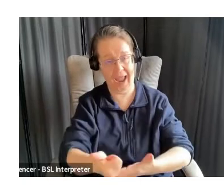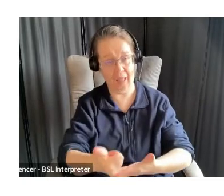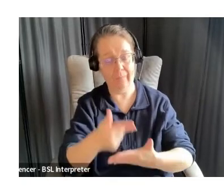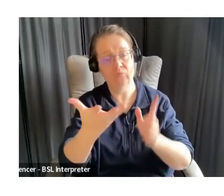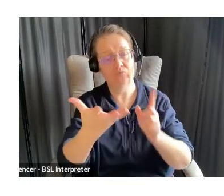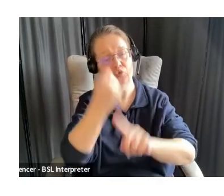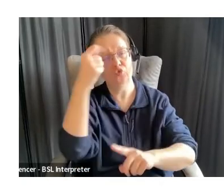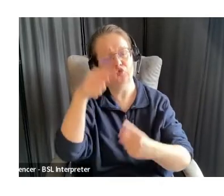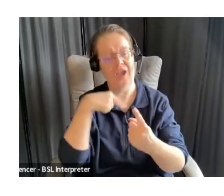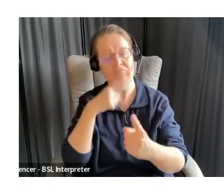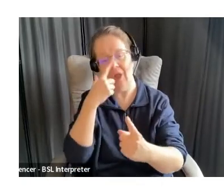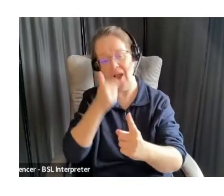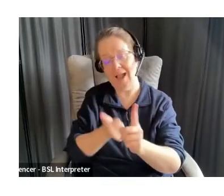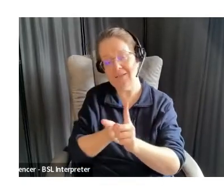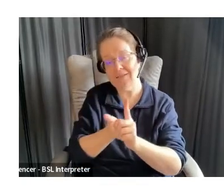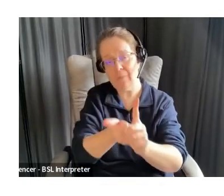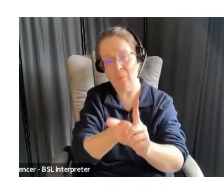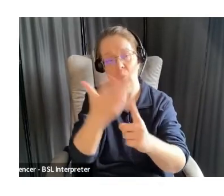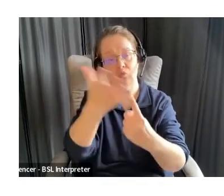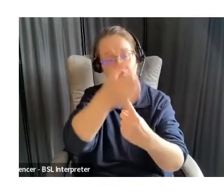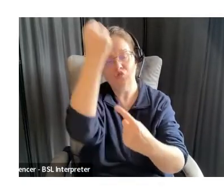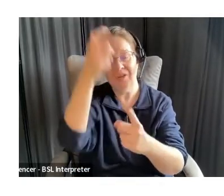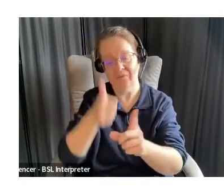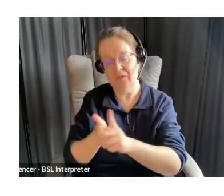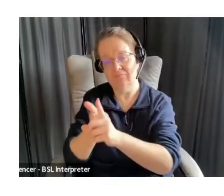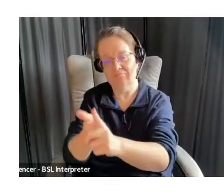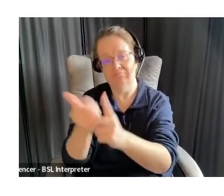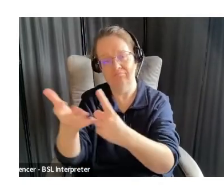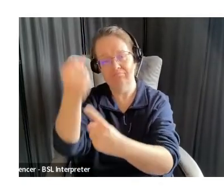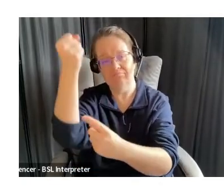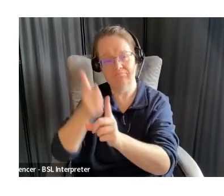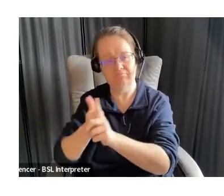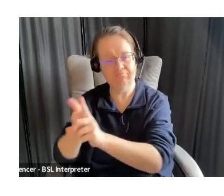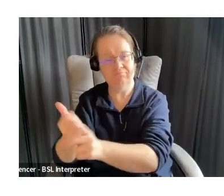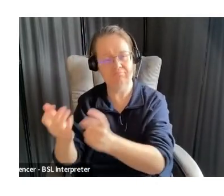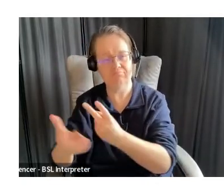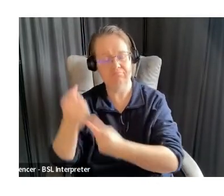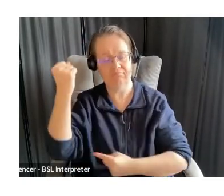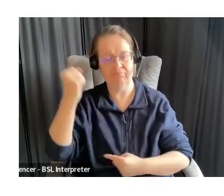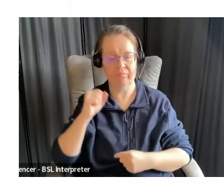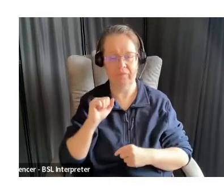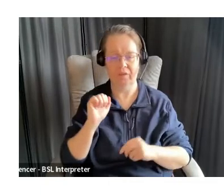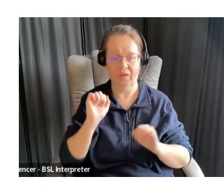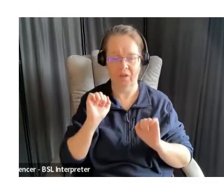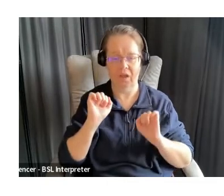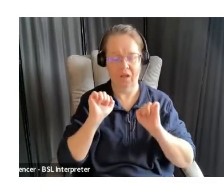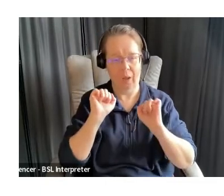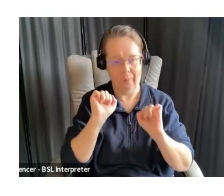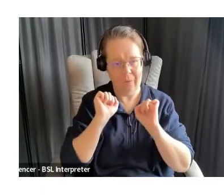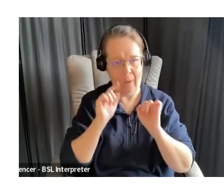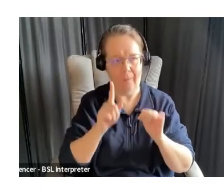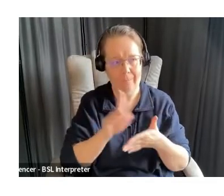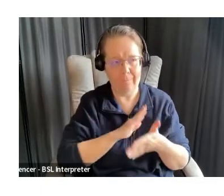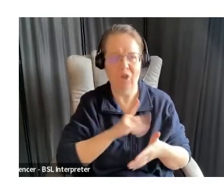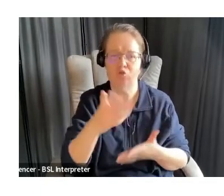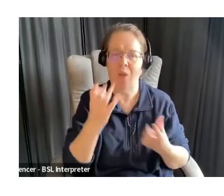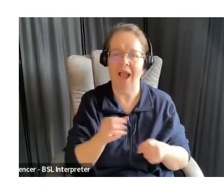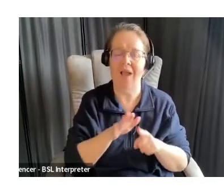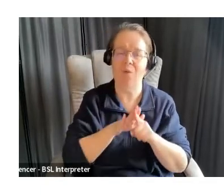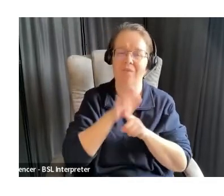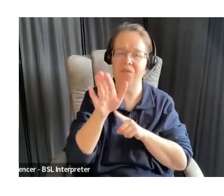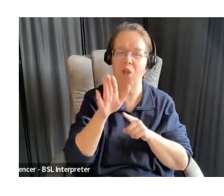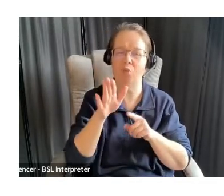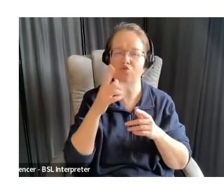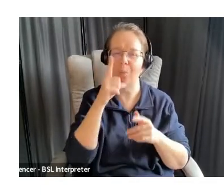can support them in those goals by highlighting and sharing your future potential? I hope I'm